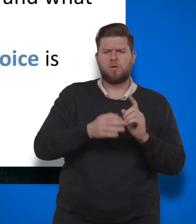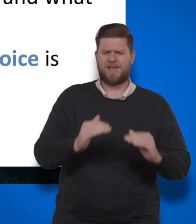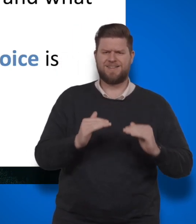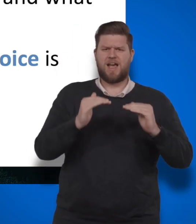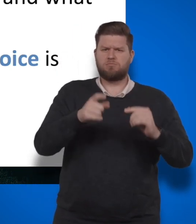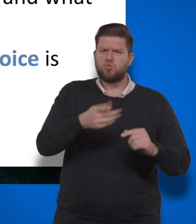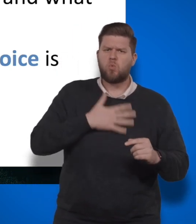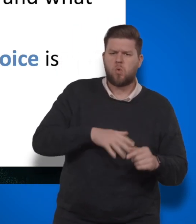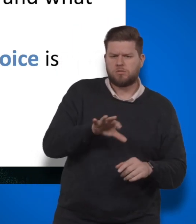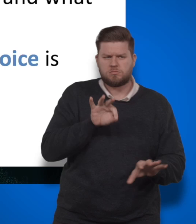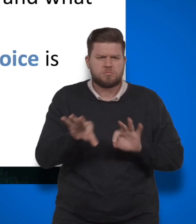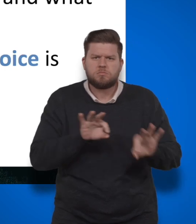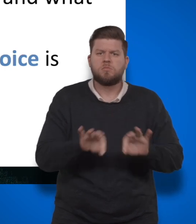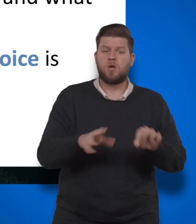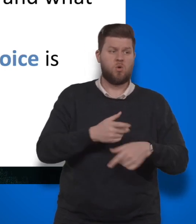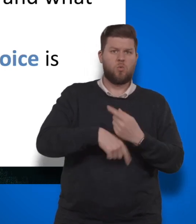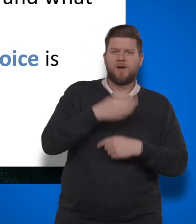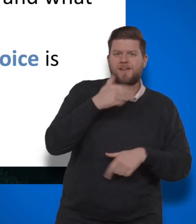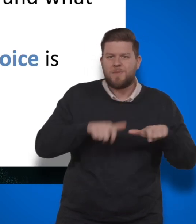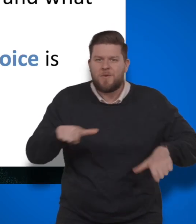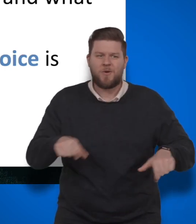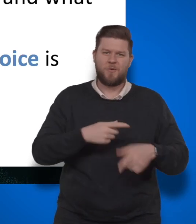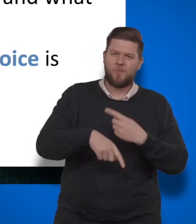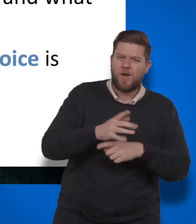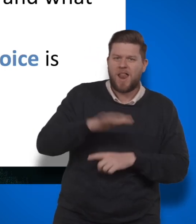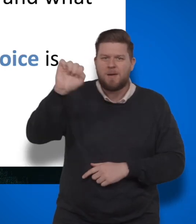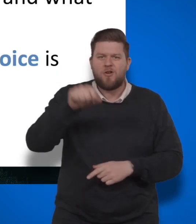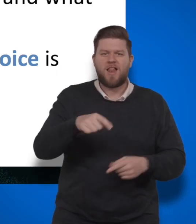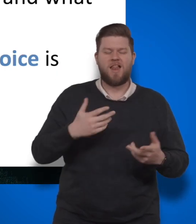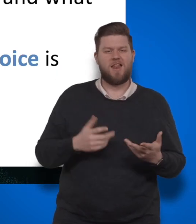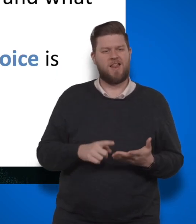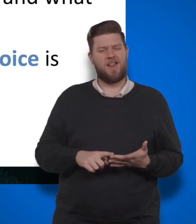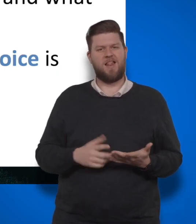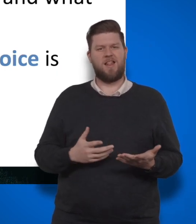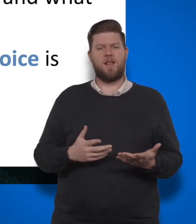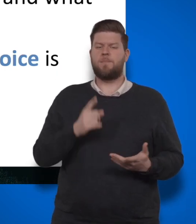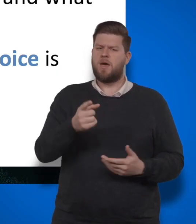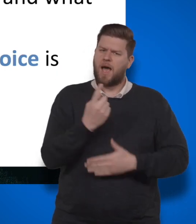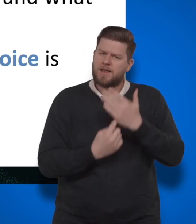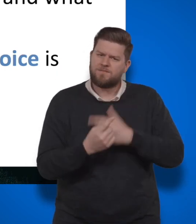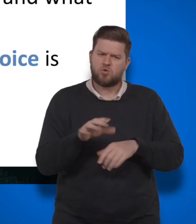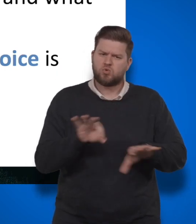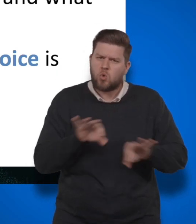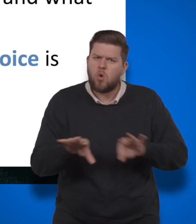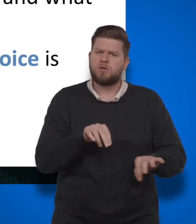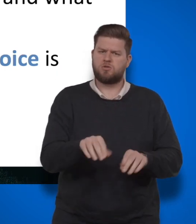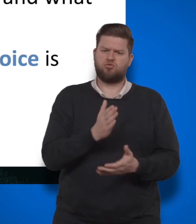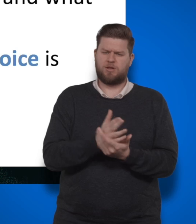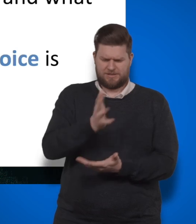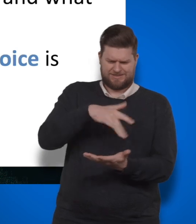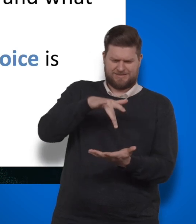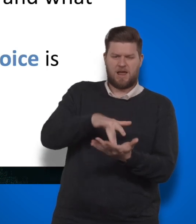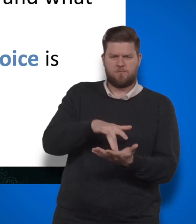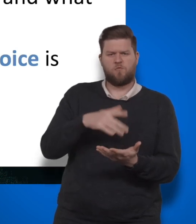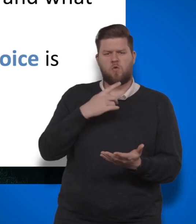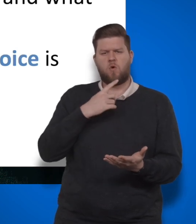we are liberals. And individual choice is at the heart of liberalism. We've